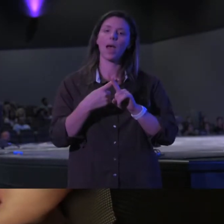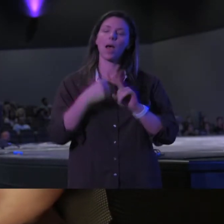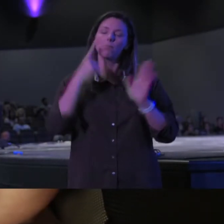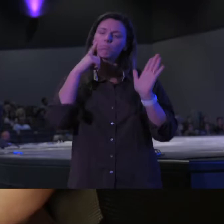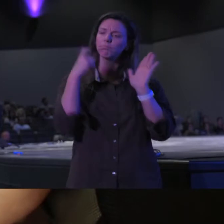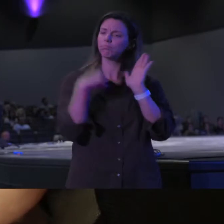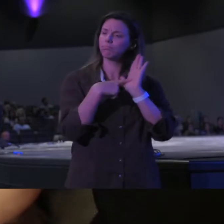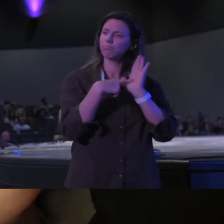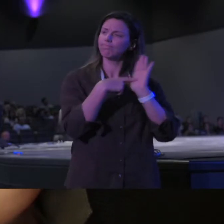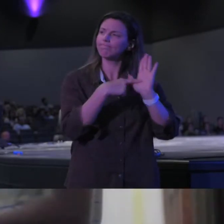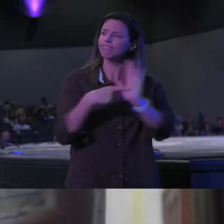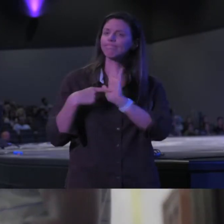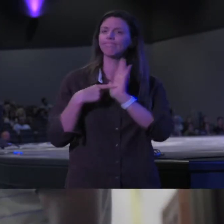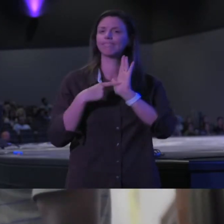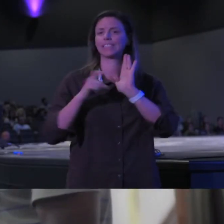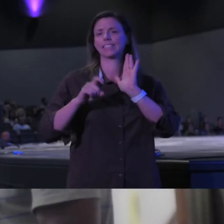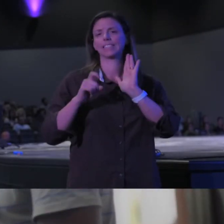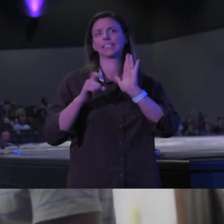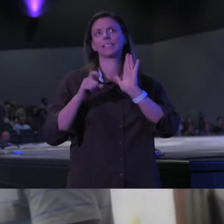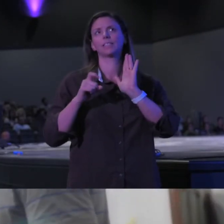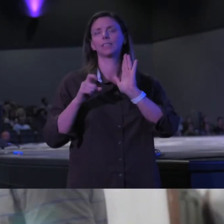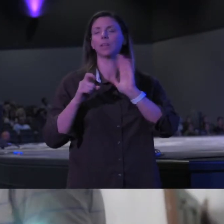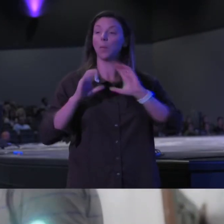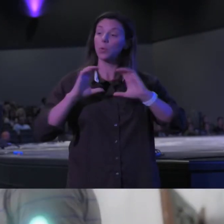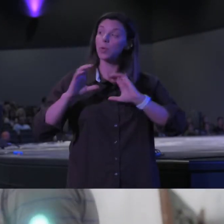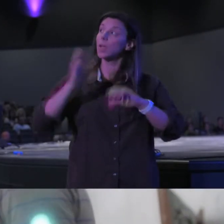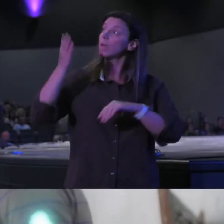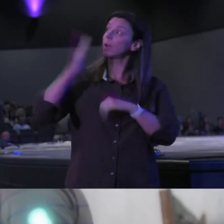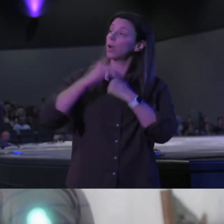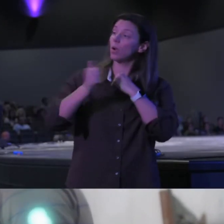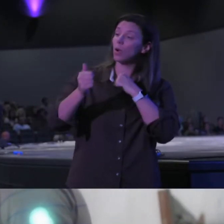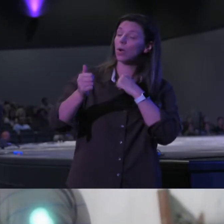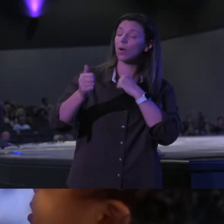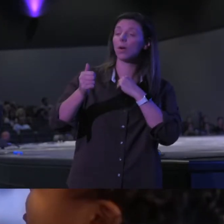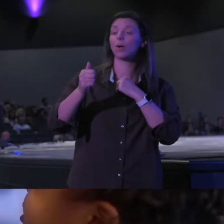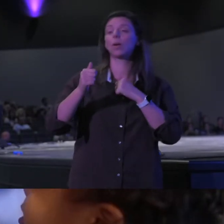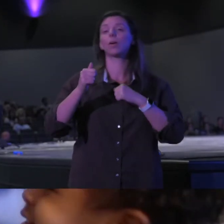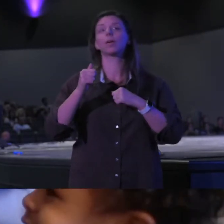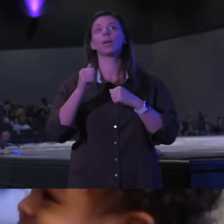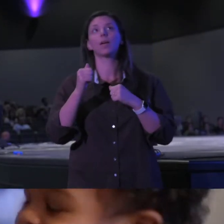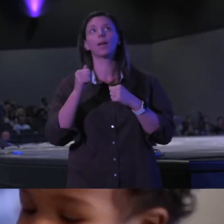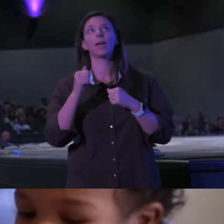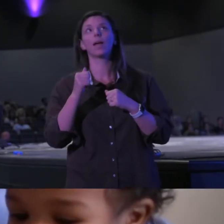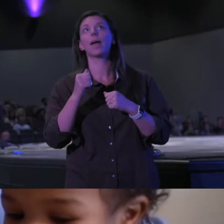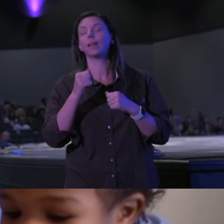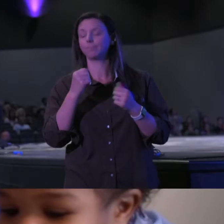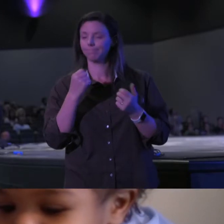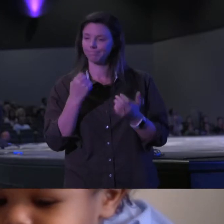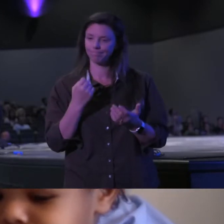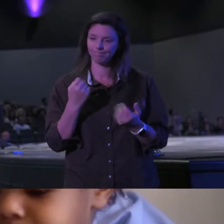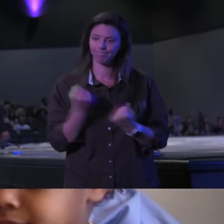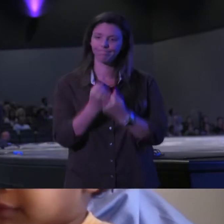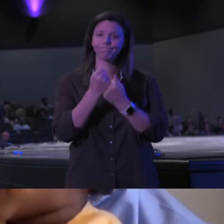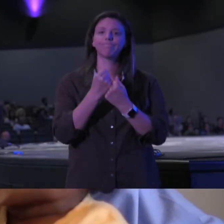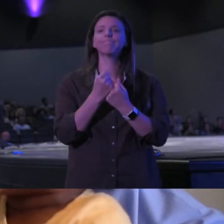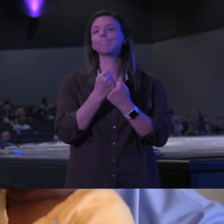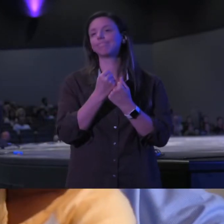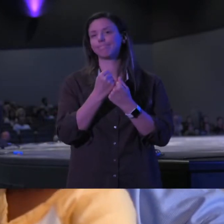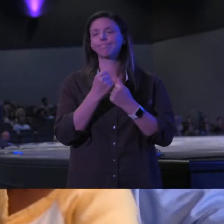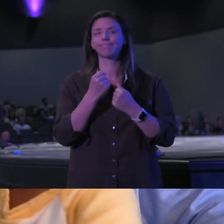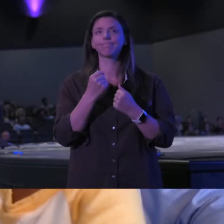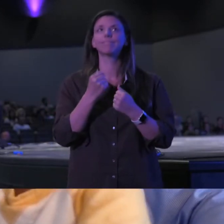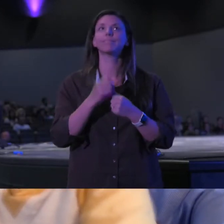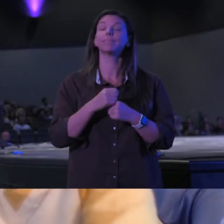the fatherless, communicating God's call, and finding practical ways to respond. So, brothers and